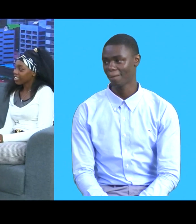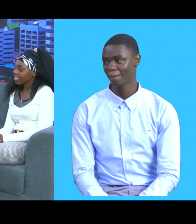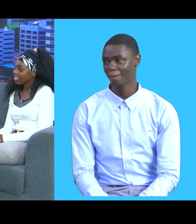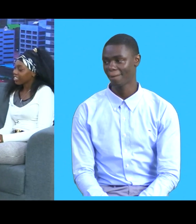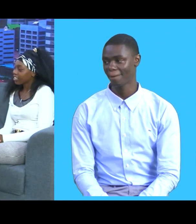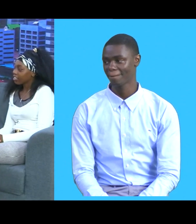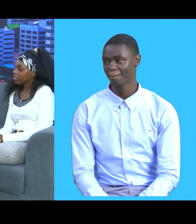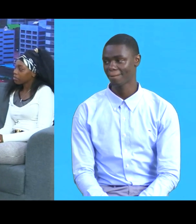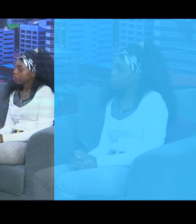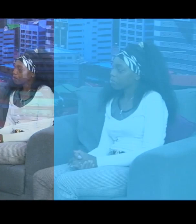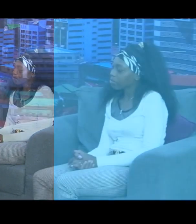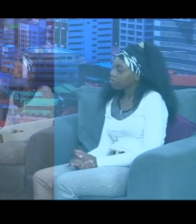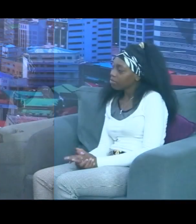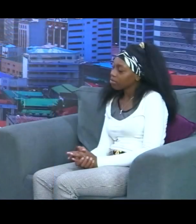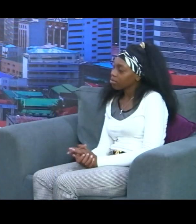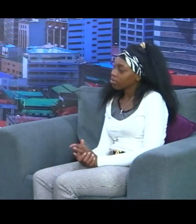Also,